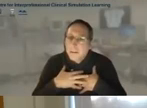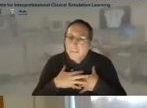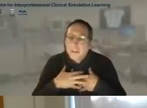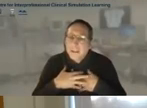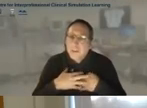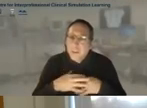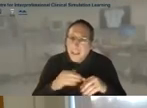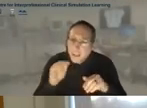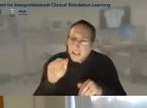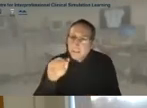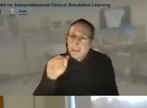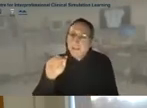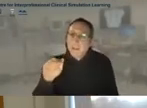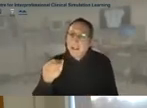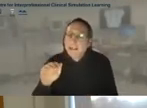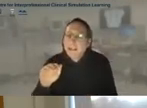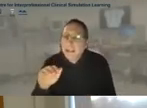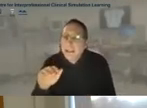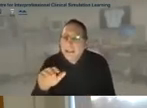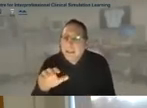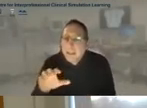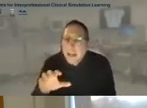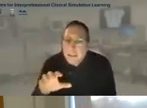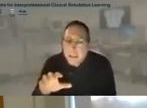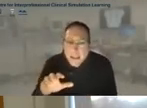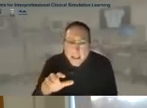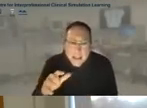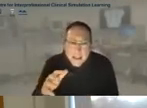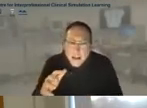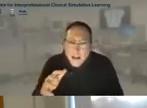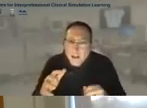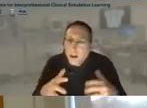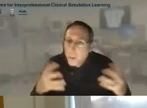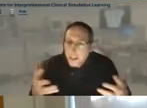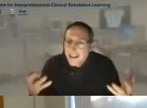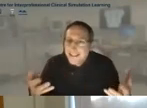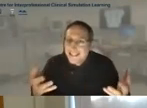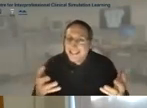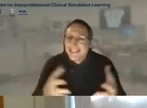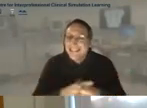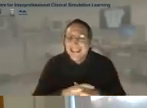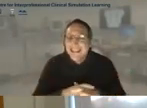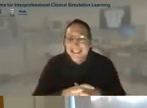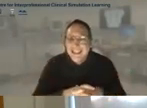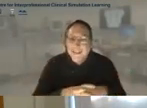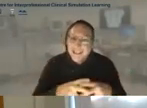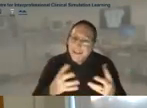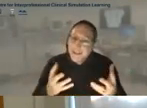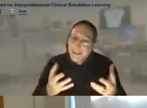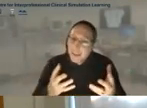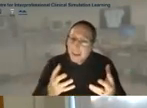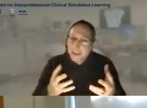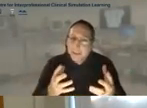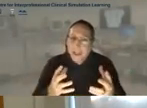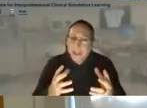about. And that's when we ask really specific questions. And certainly that's in our wheelhouse as facilitators. But you know, there's